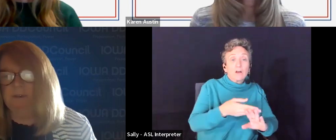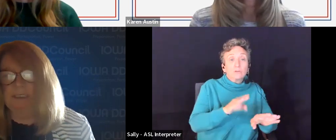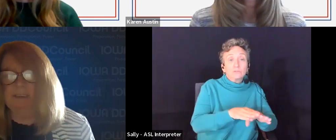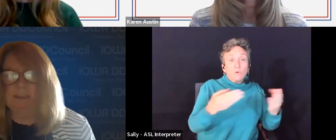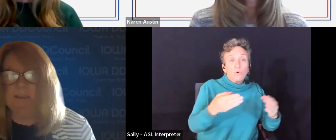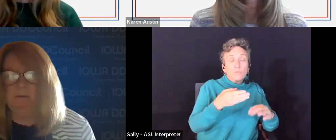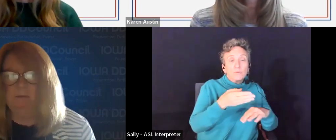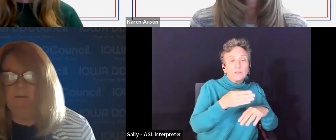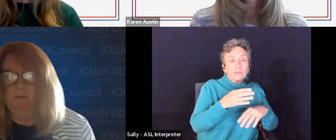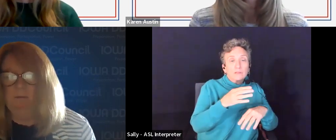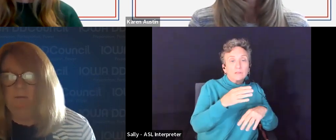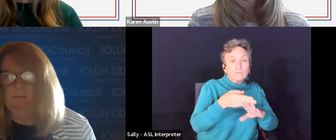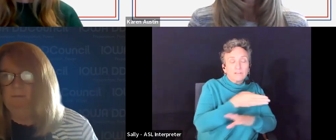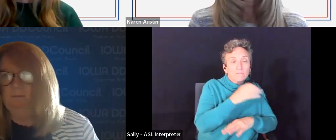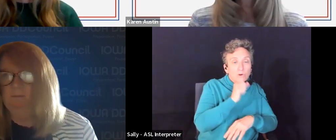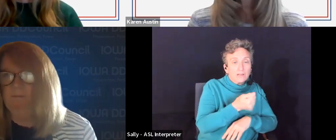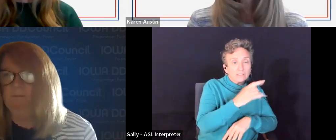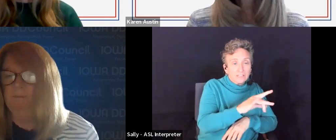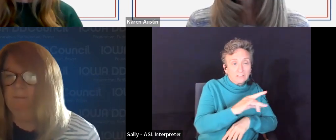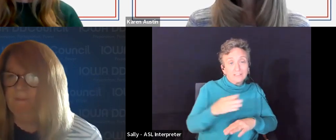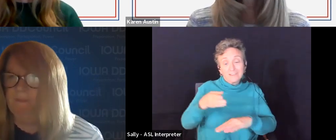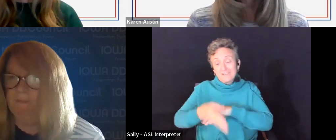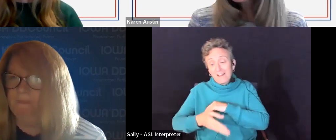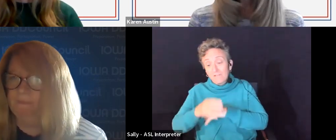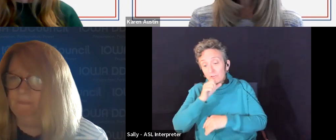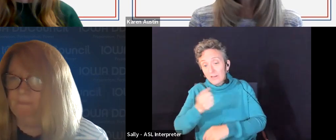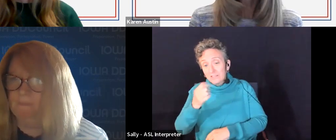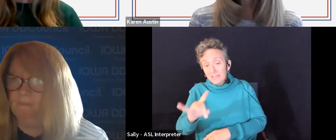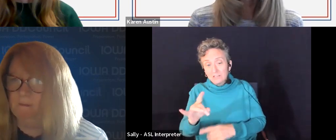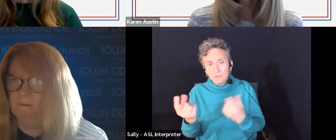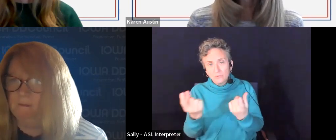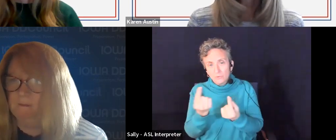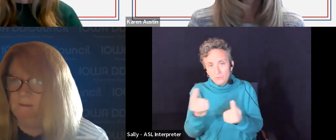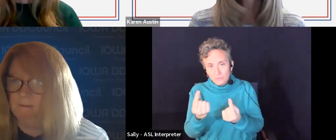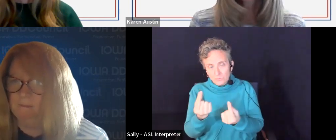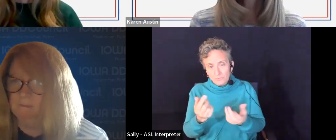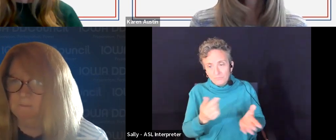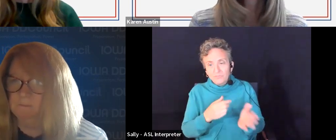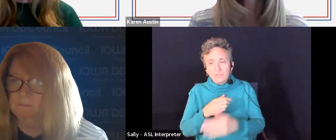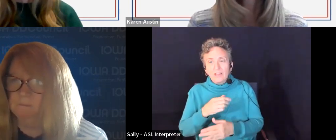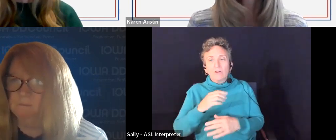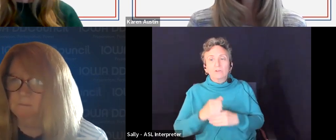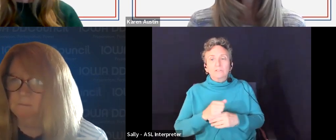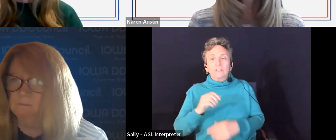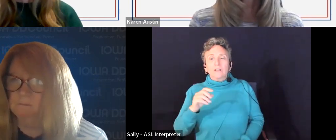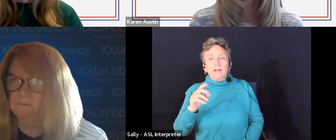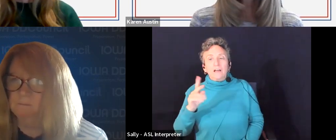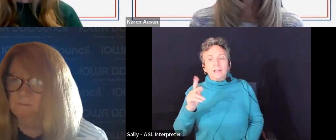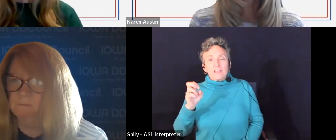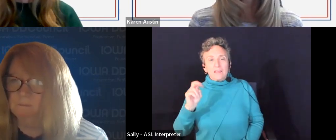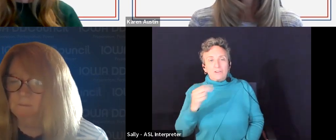child turns 18? Well, how it's hard for all parents. So whether you have a child with a disability or